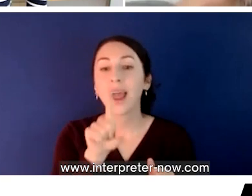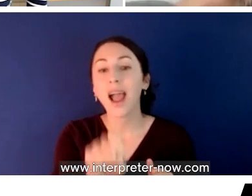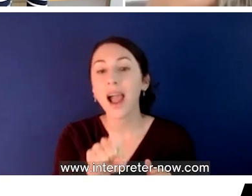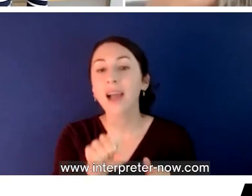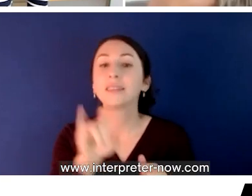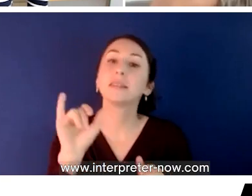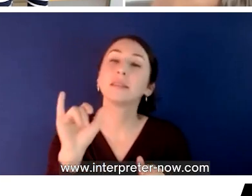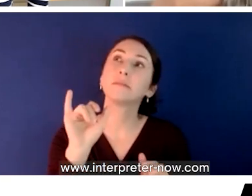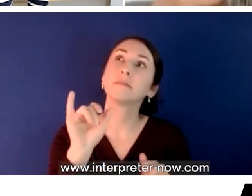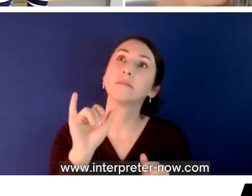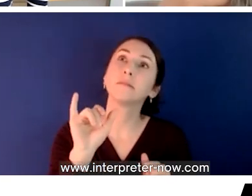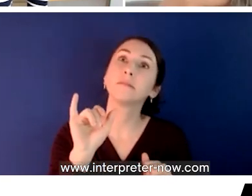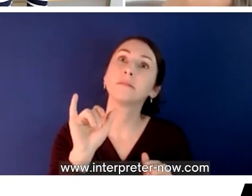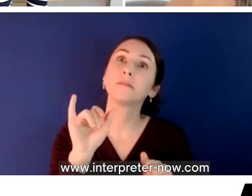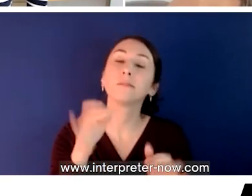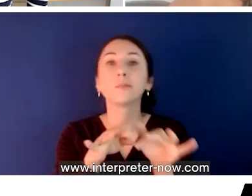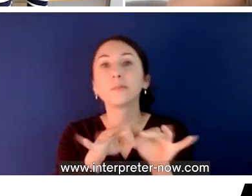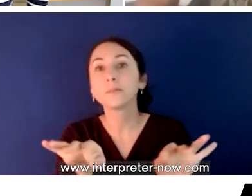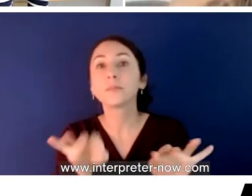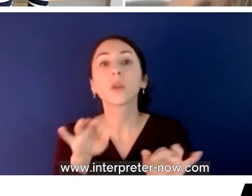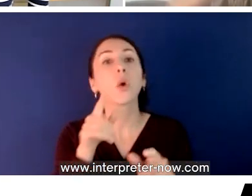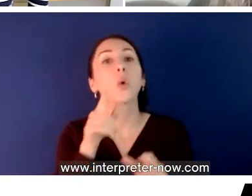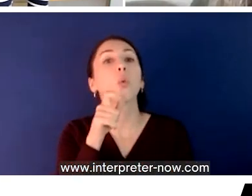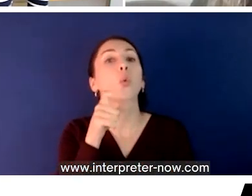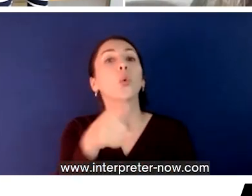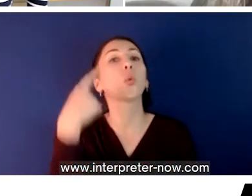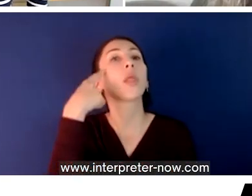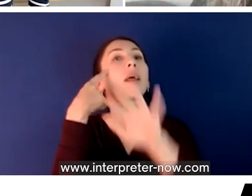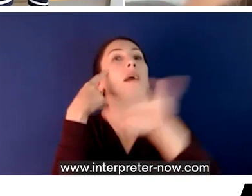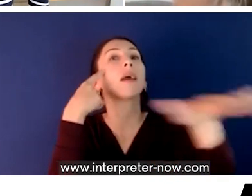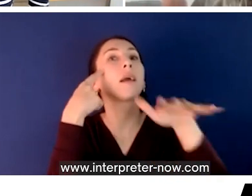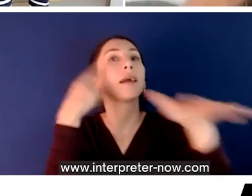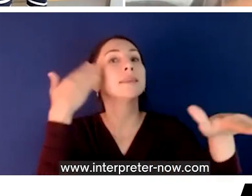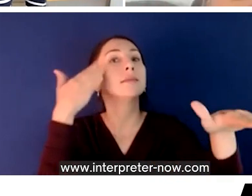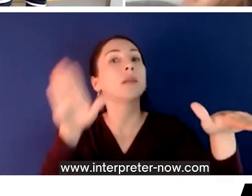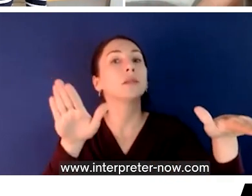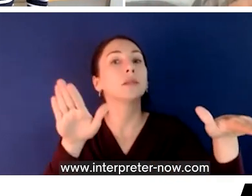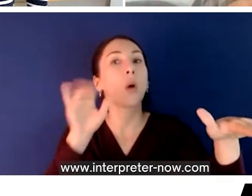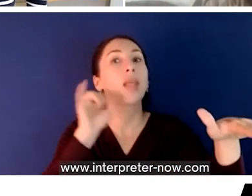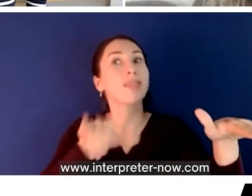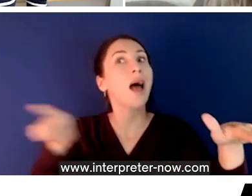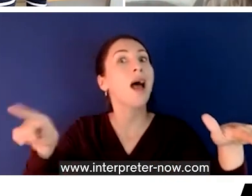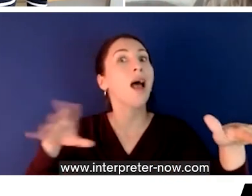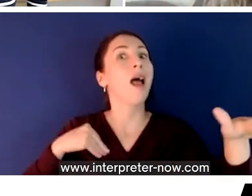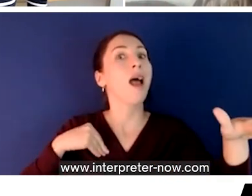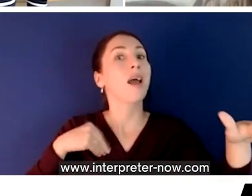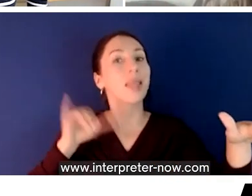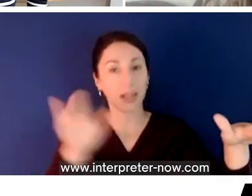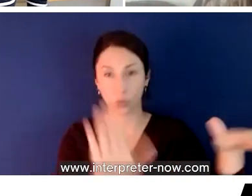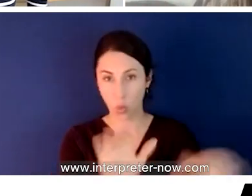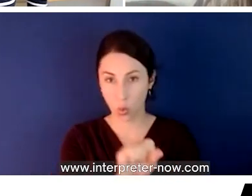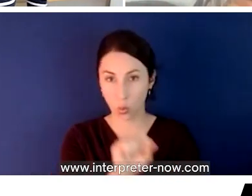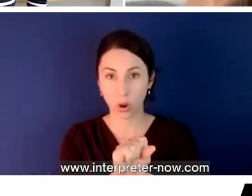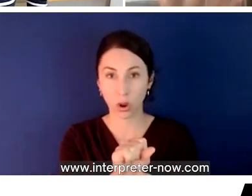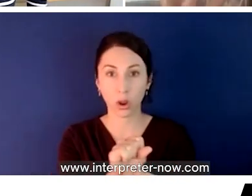do you think doesn't know that it's your work? And as we asked those questions, she was like, oh, well,